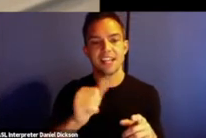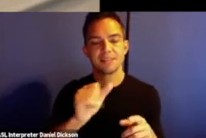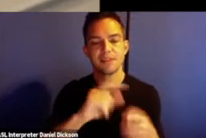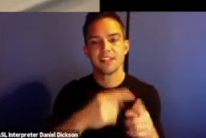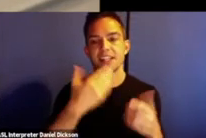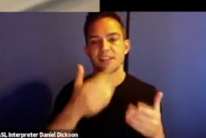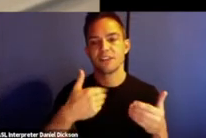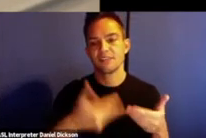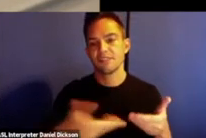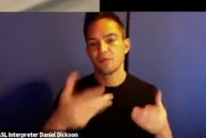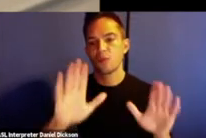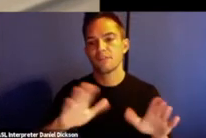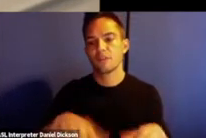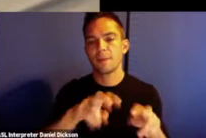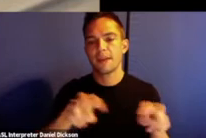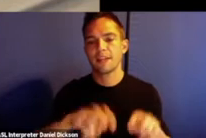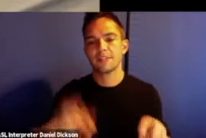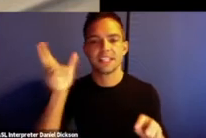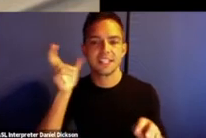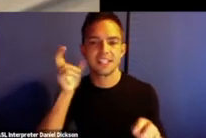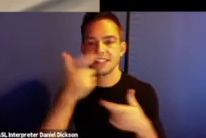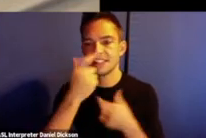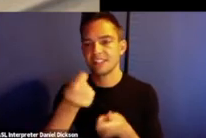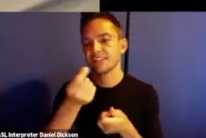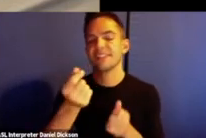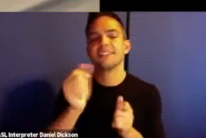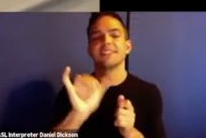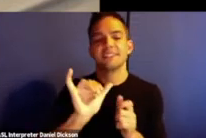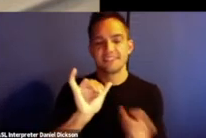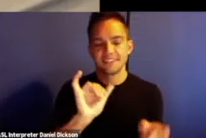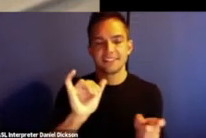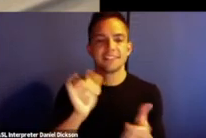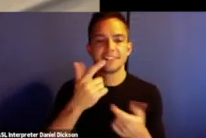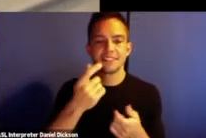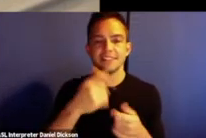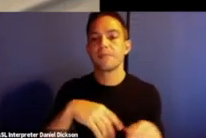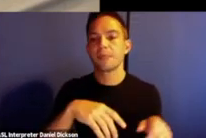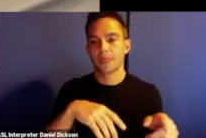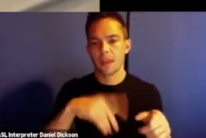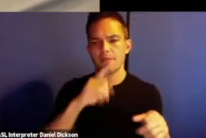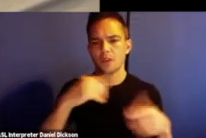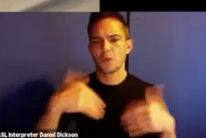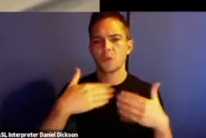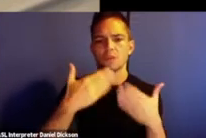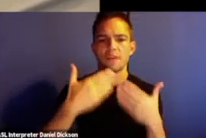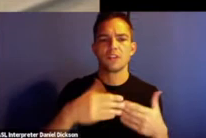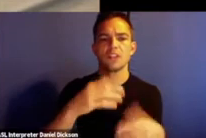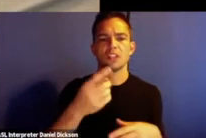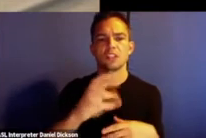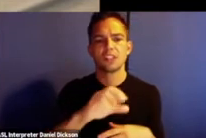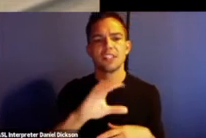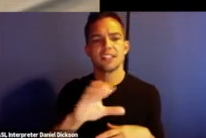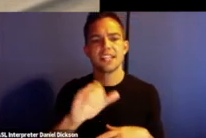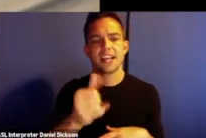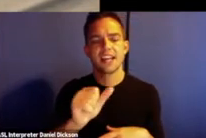this wonderful panel. It's been so interesting to listen. And I am just tremendously grateful for Dr. Sejas and the group,